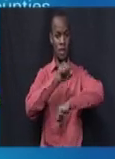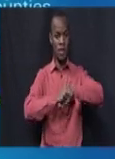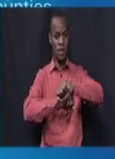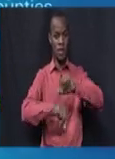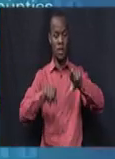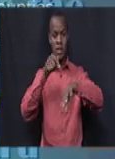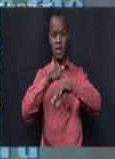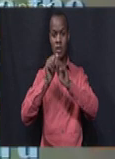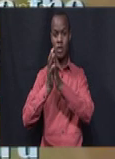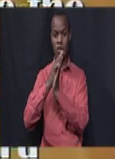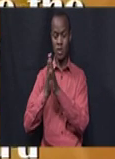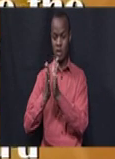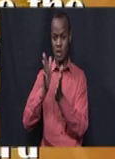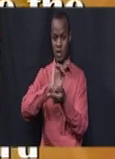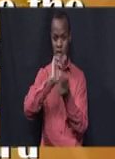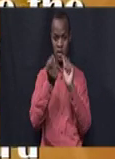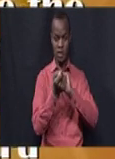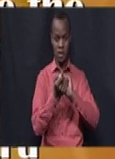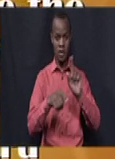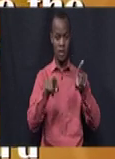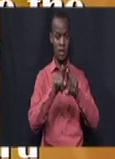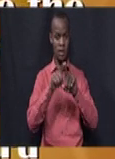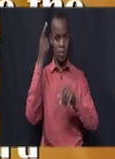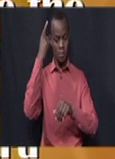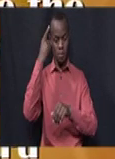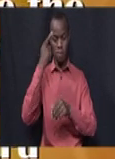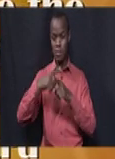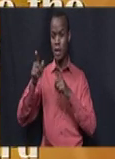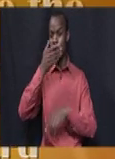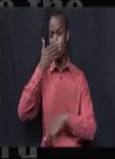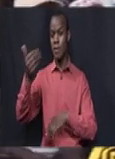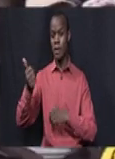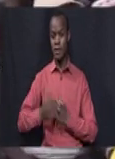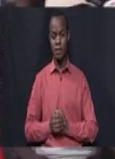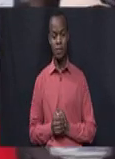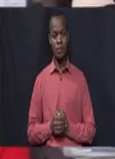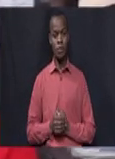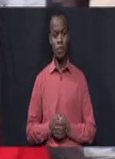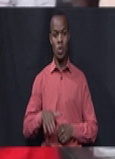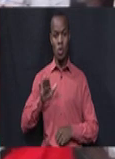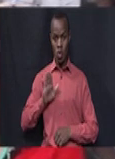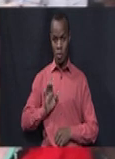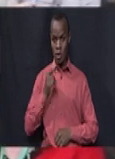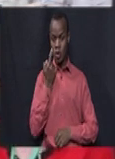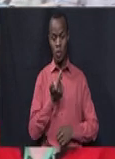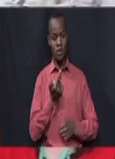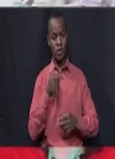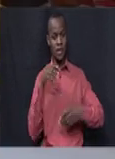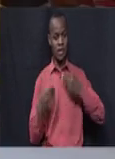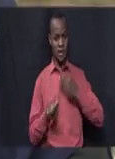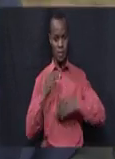narrative will soon change, however gradually, but for the best. We want women with disabilities also to be